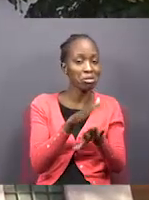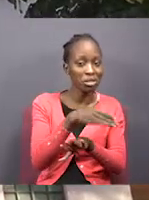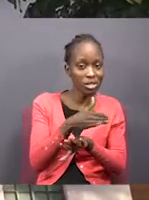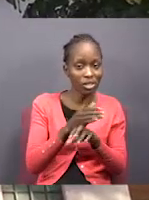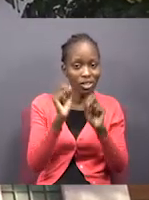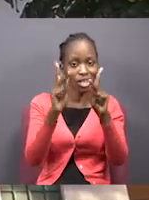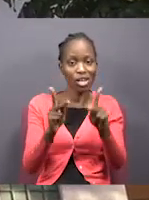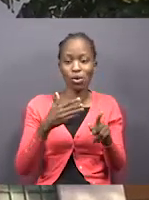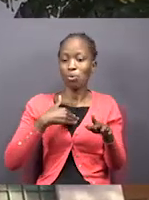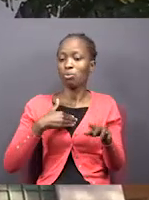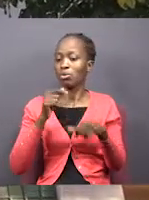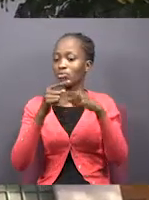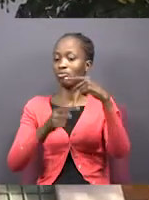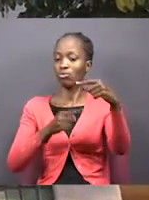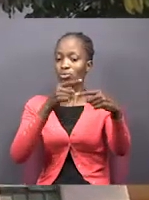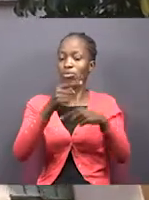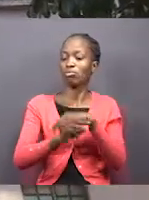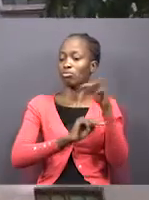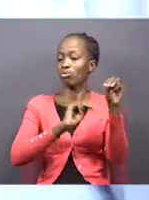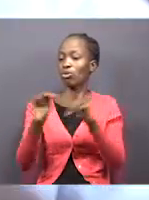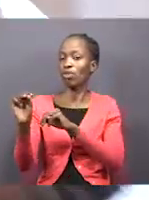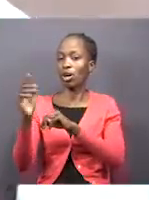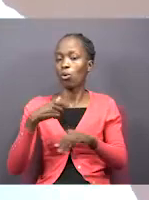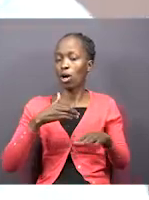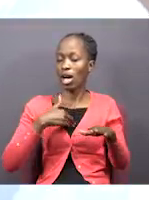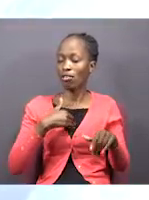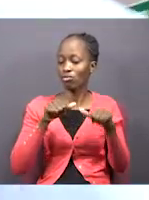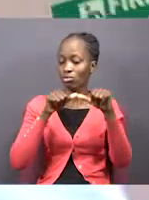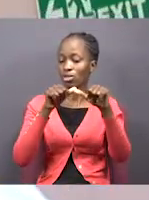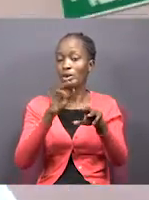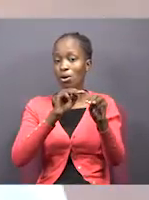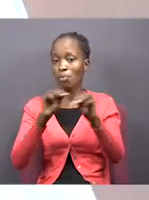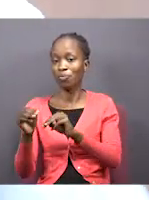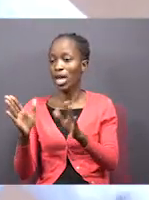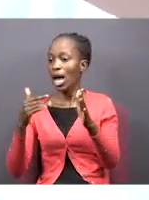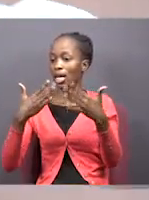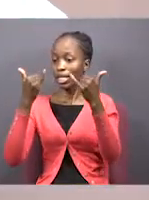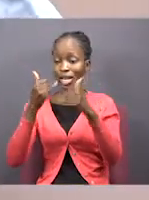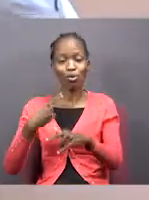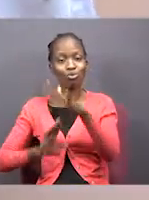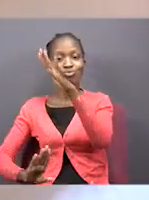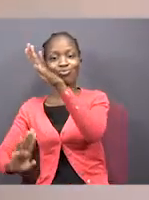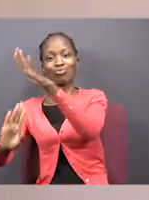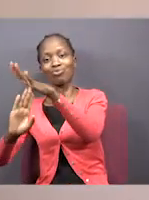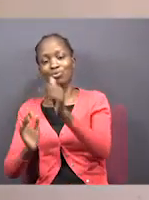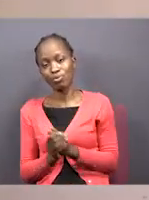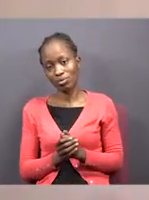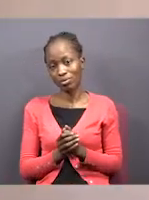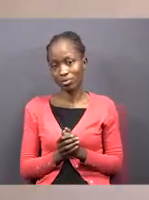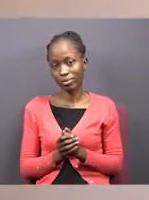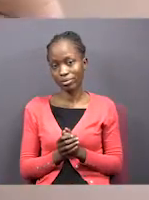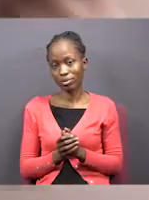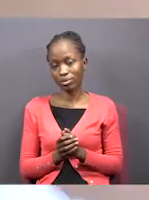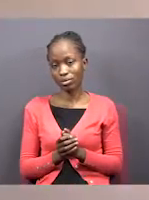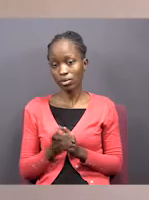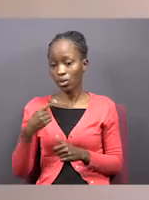it. Oh, boys and girls, we made it to the top floor. That's everything we